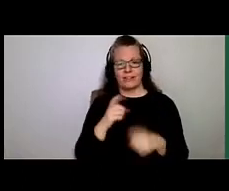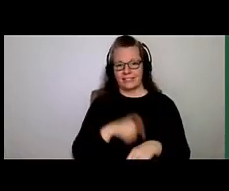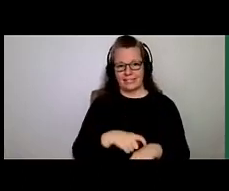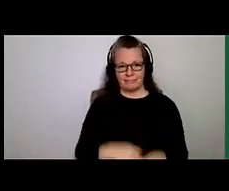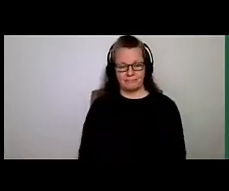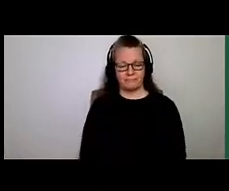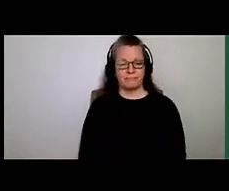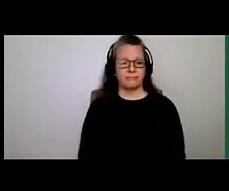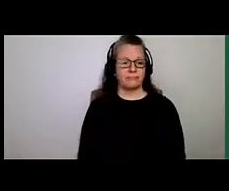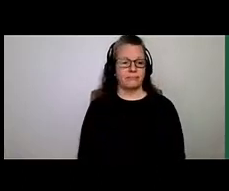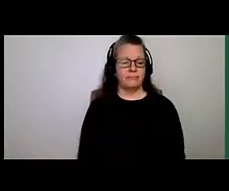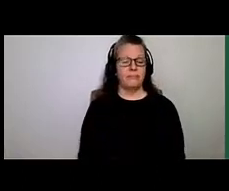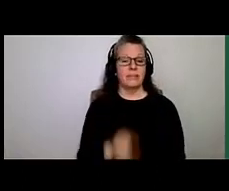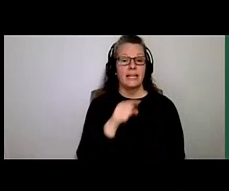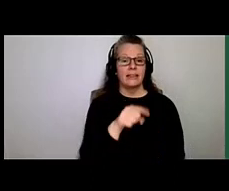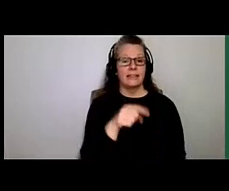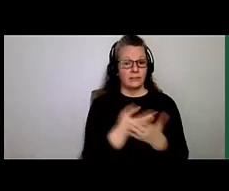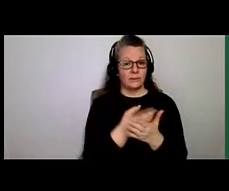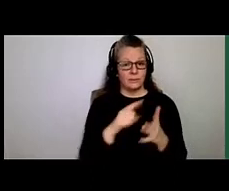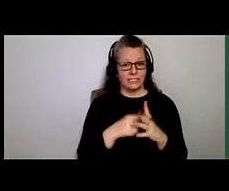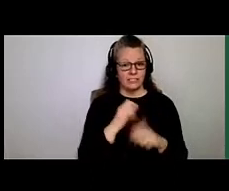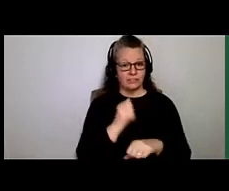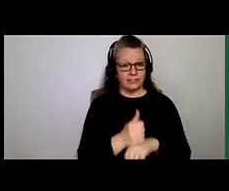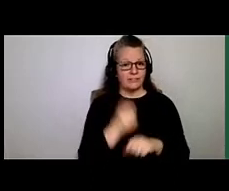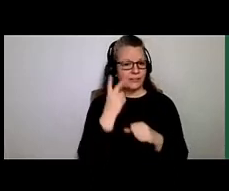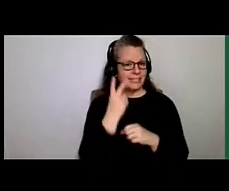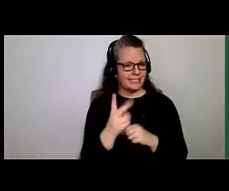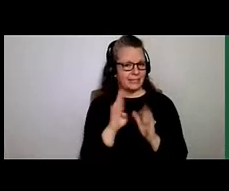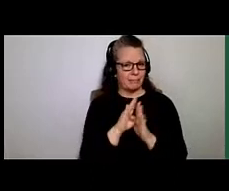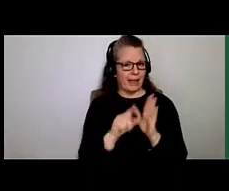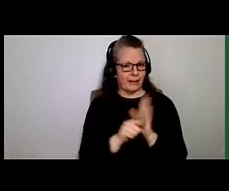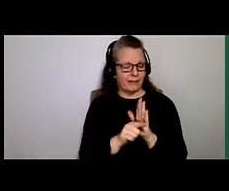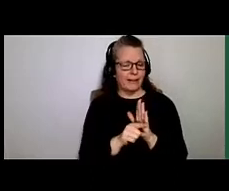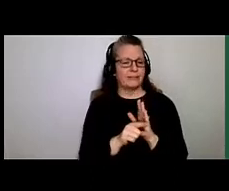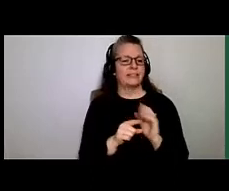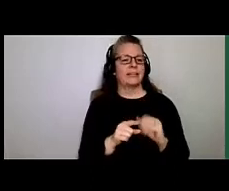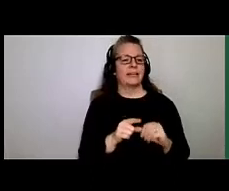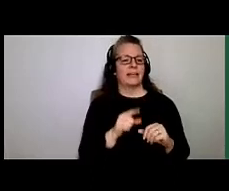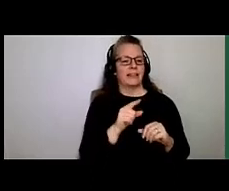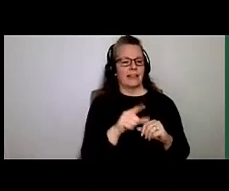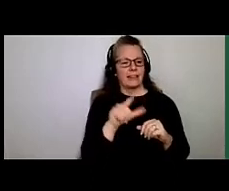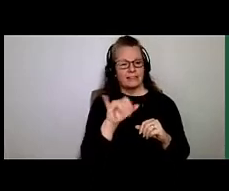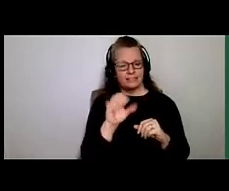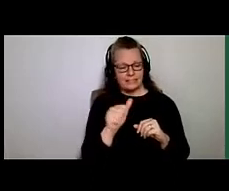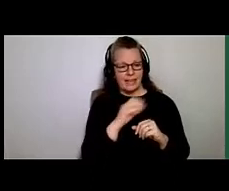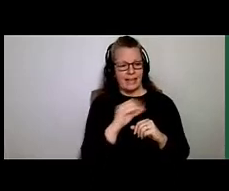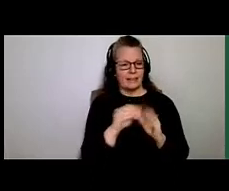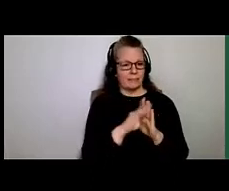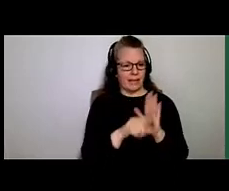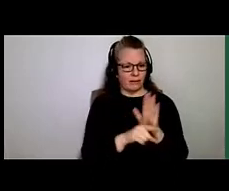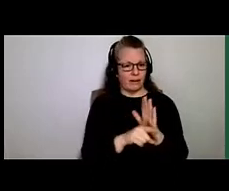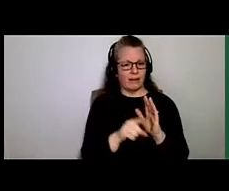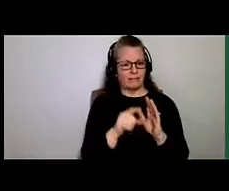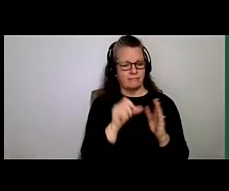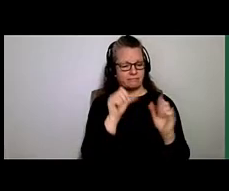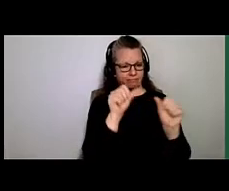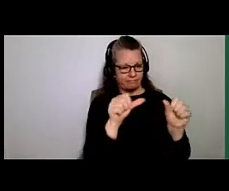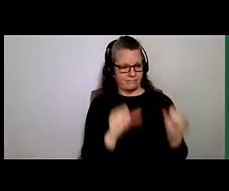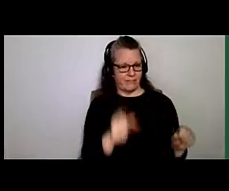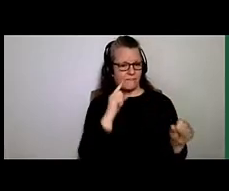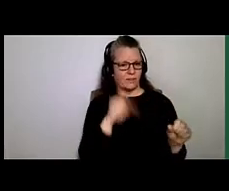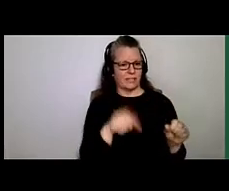So this new initiative, as you can see by our backgrounds in this, that Lisa and I's backgrounds in this particular